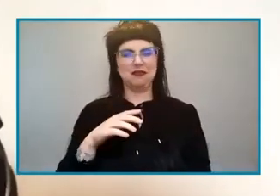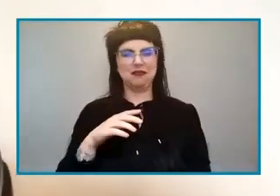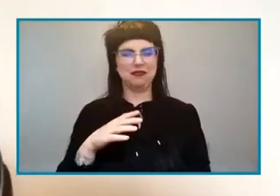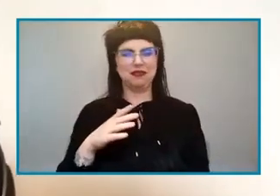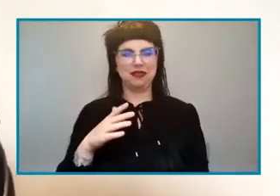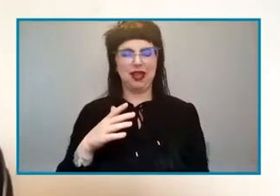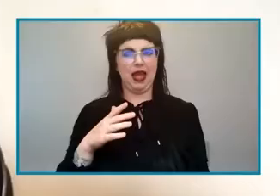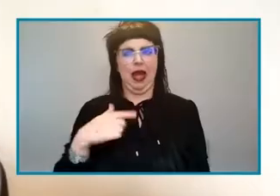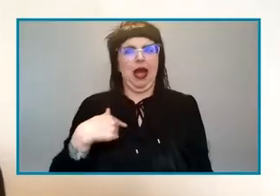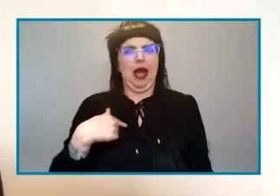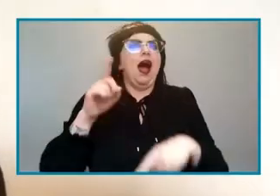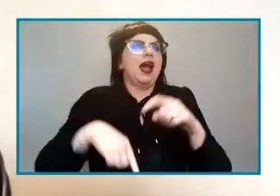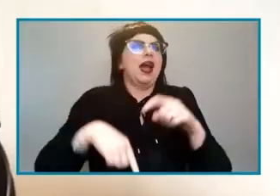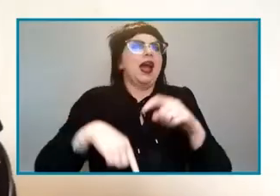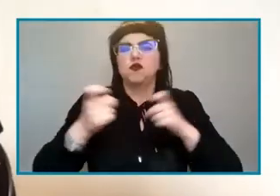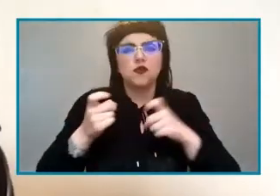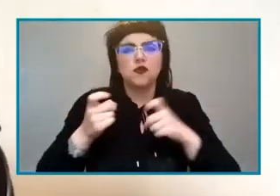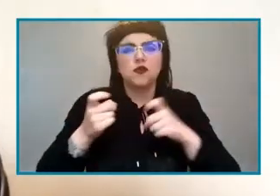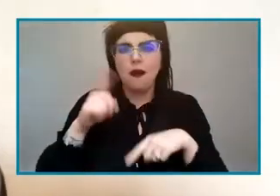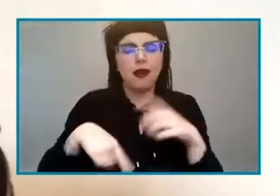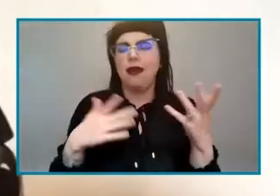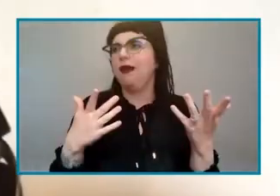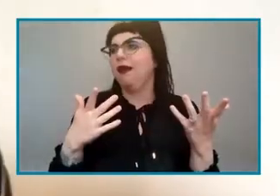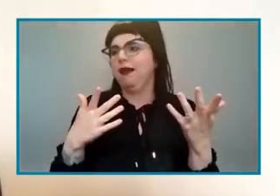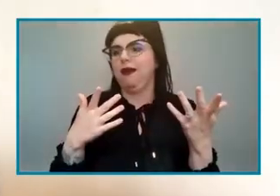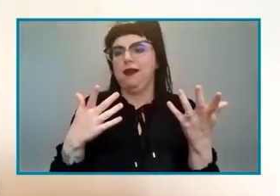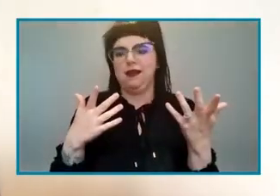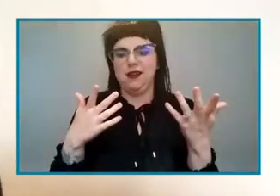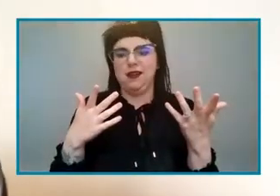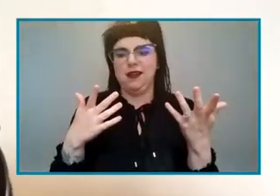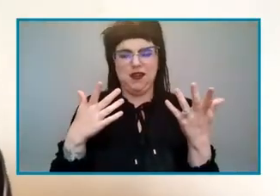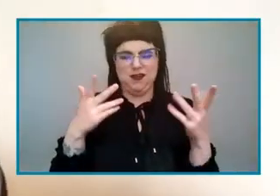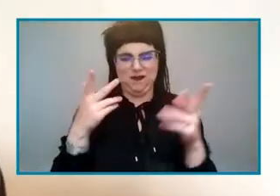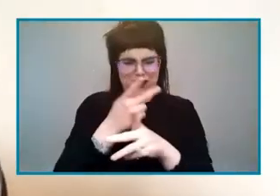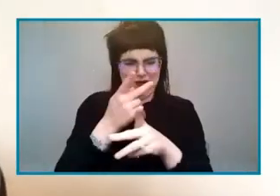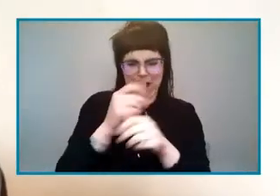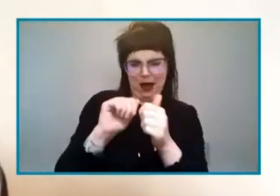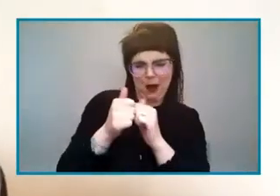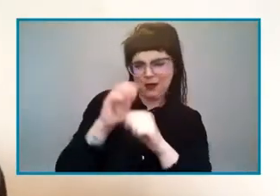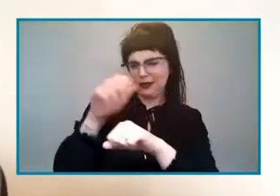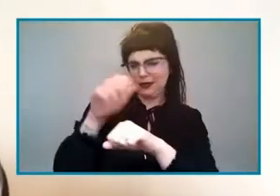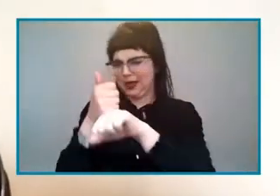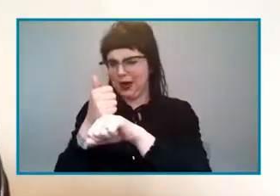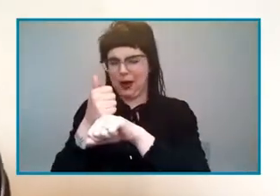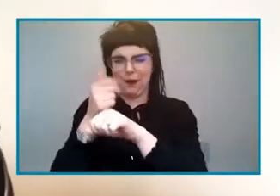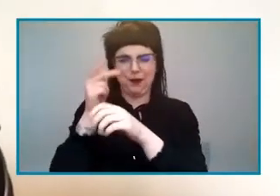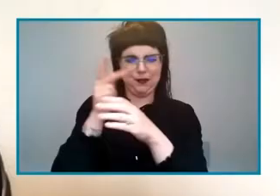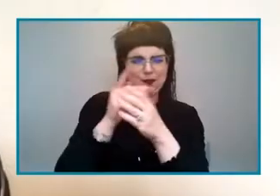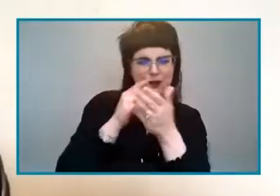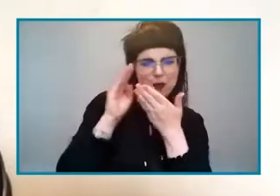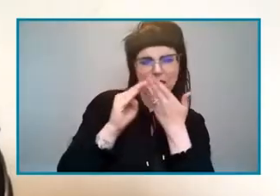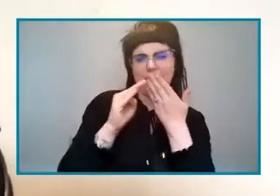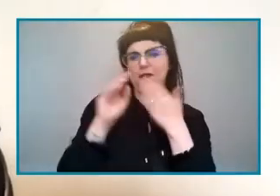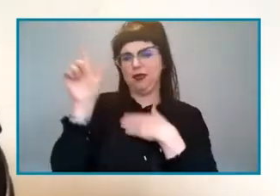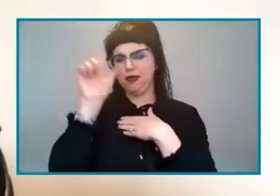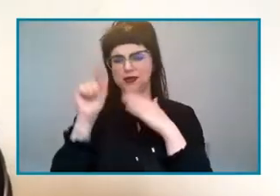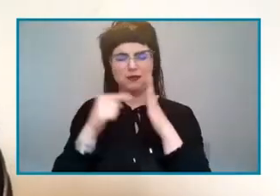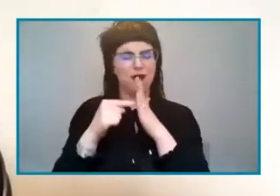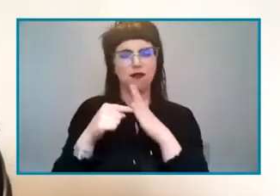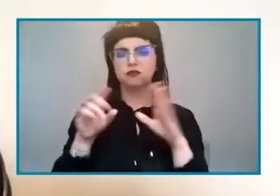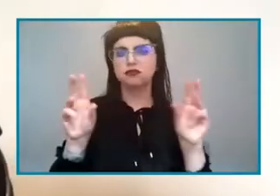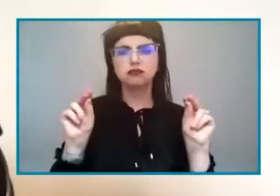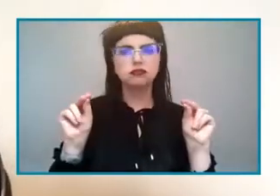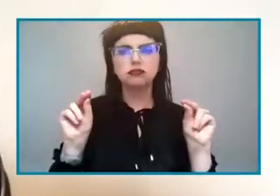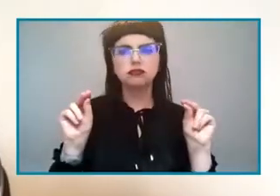handle, that this is going to be a chart and a thing that I can't understand, and I'm not